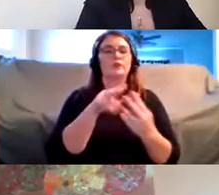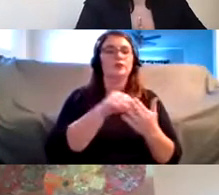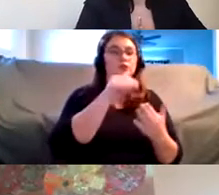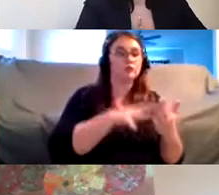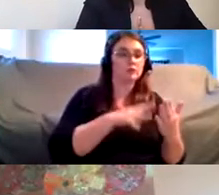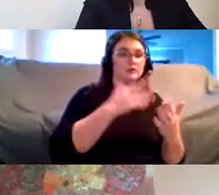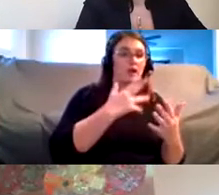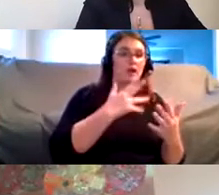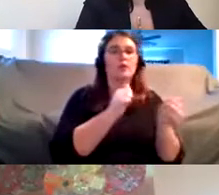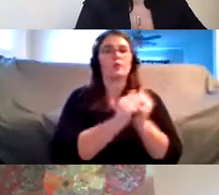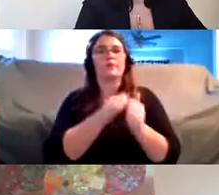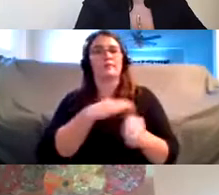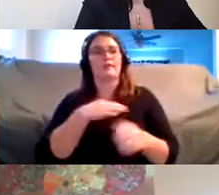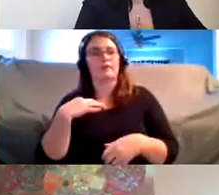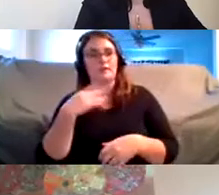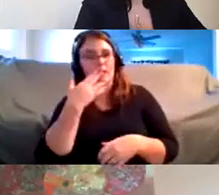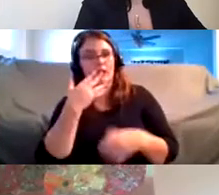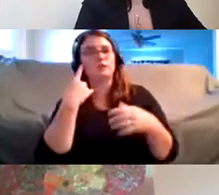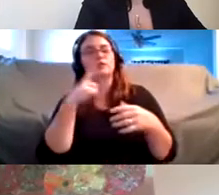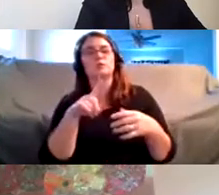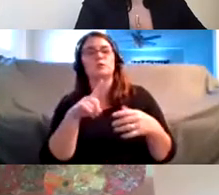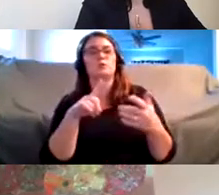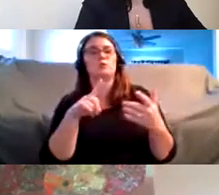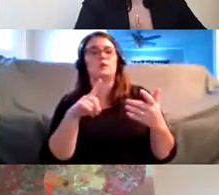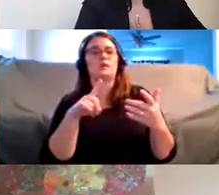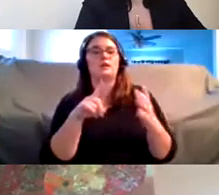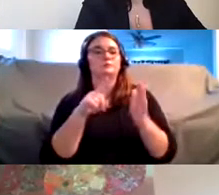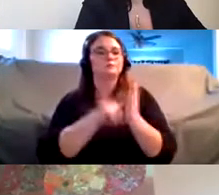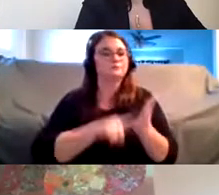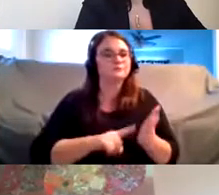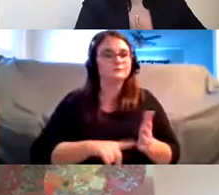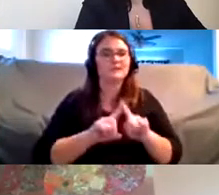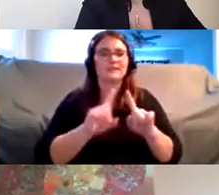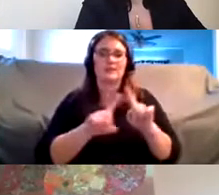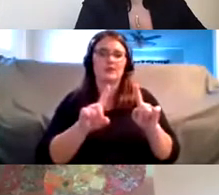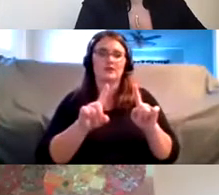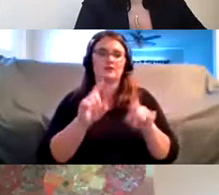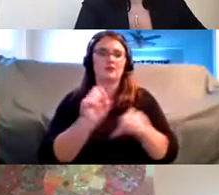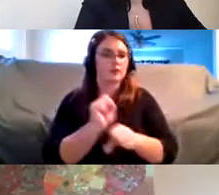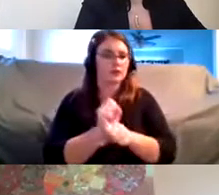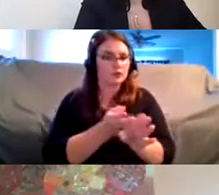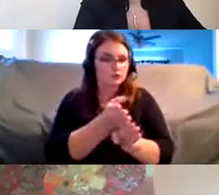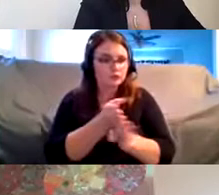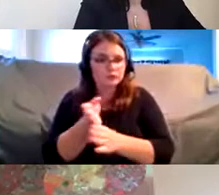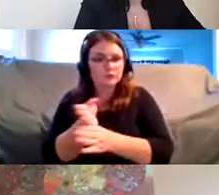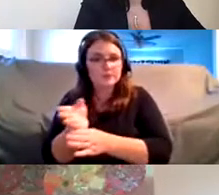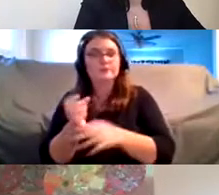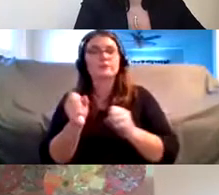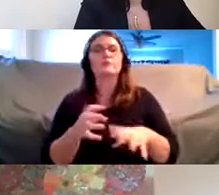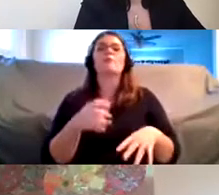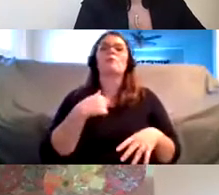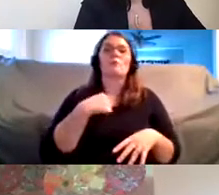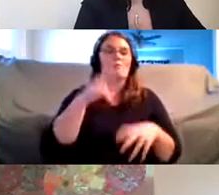careers. And so I was paired with a political scientist at the time and started thinking about different options and really wanted to look